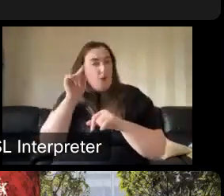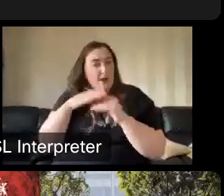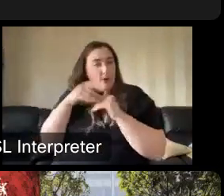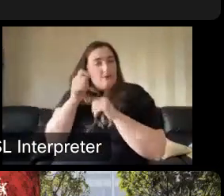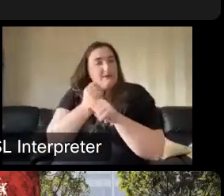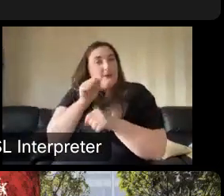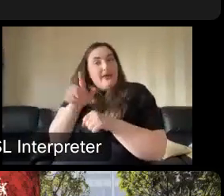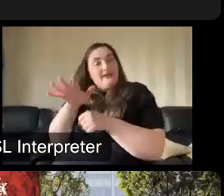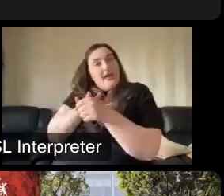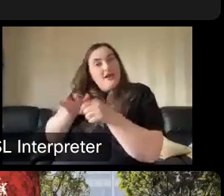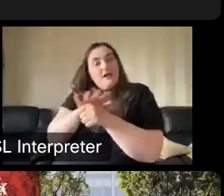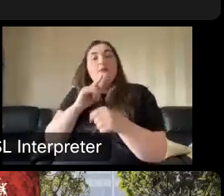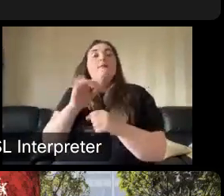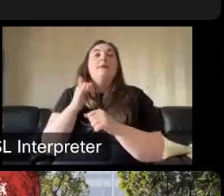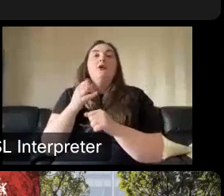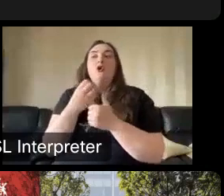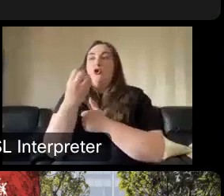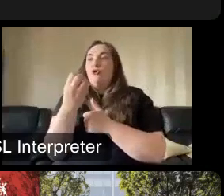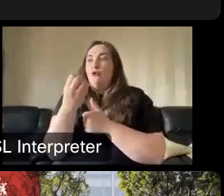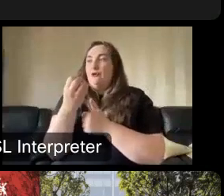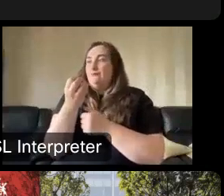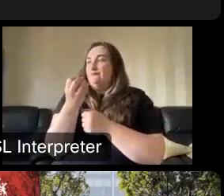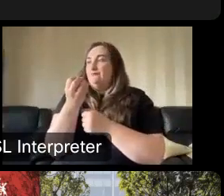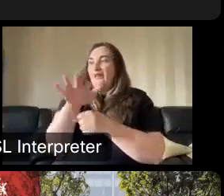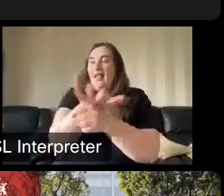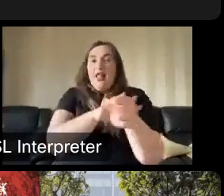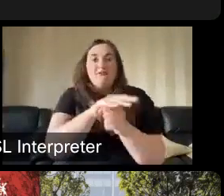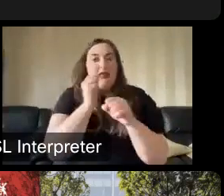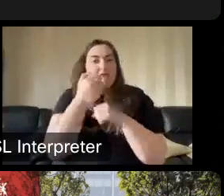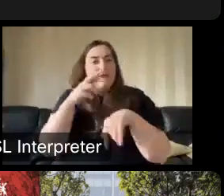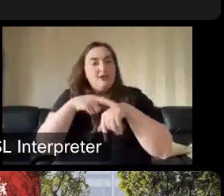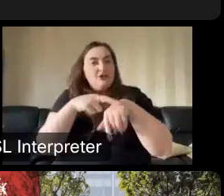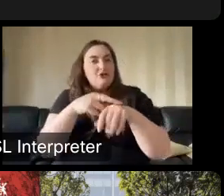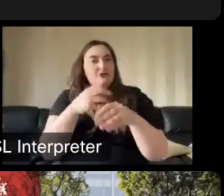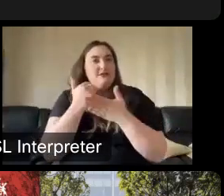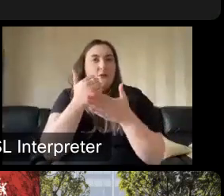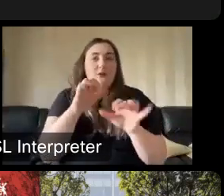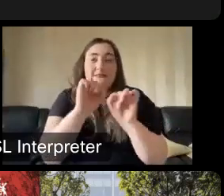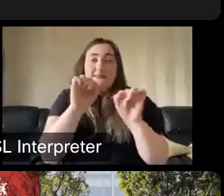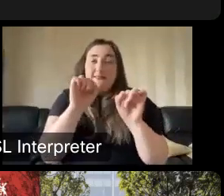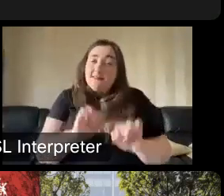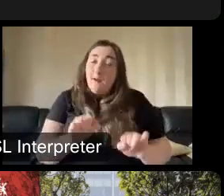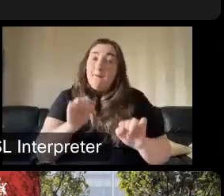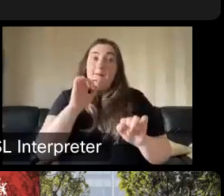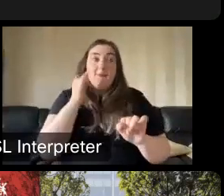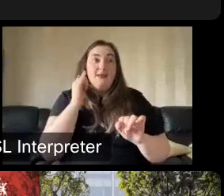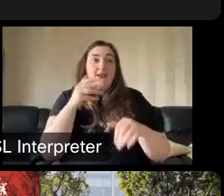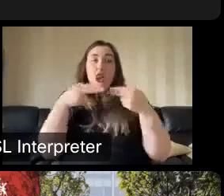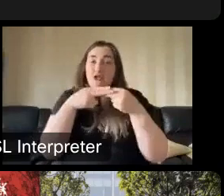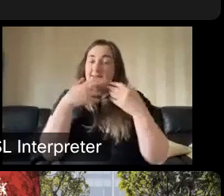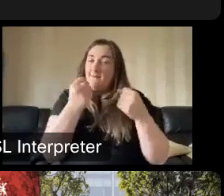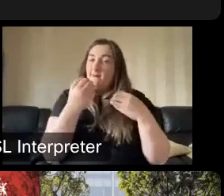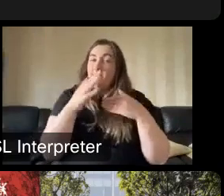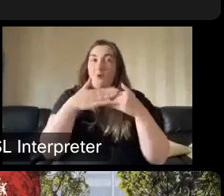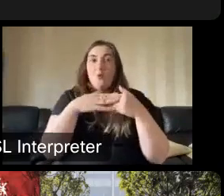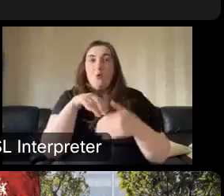know, maybe other professions have better support systems. Maybe the nursing profession has a better peer support system, or